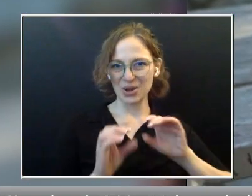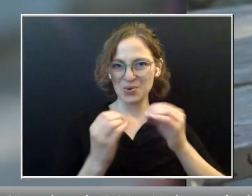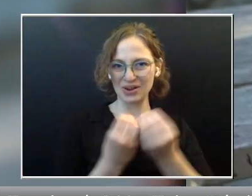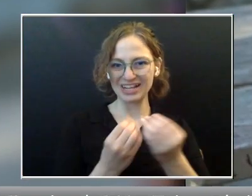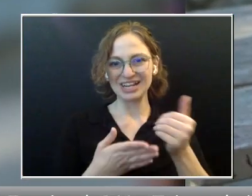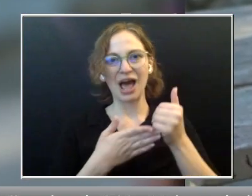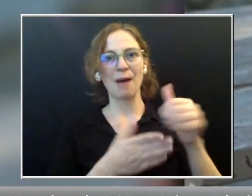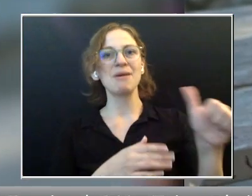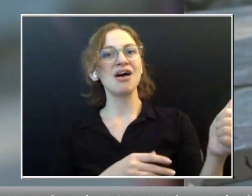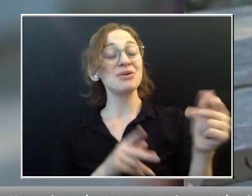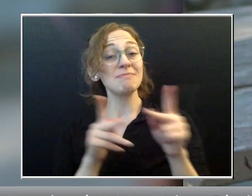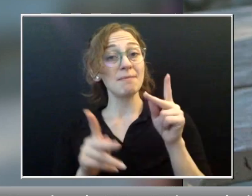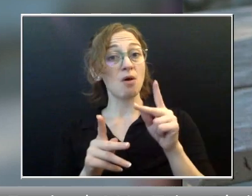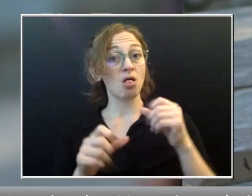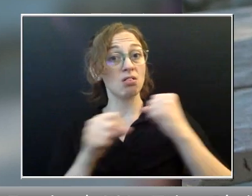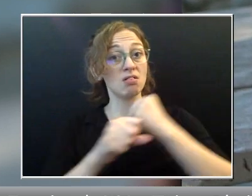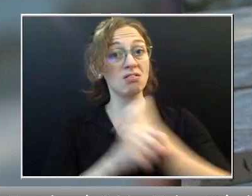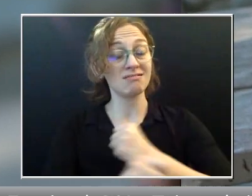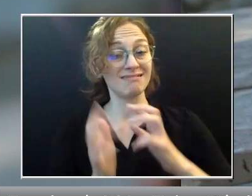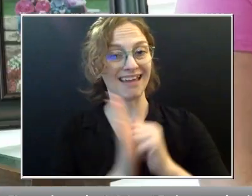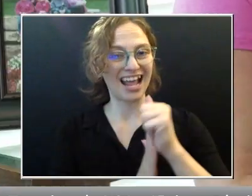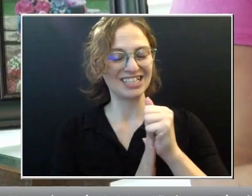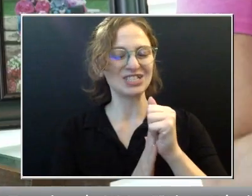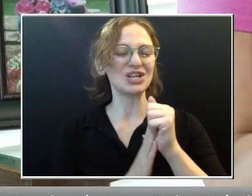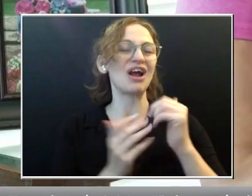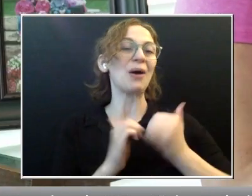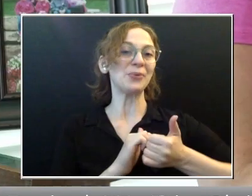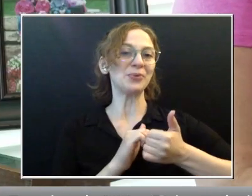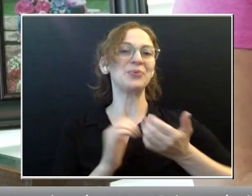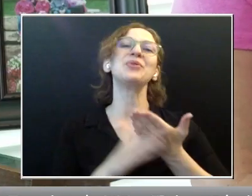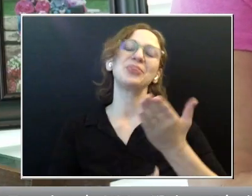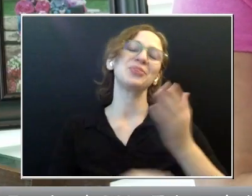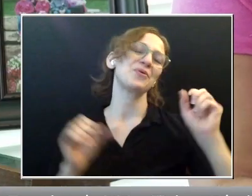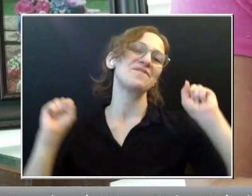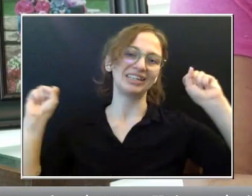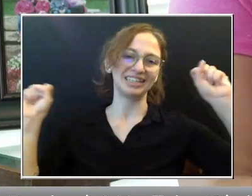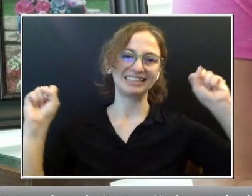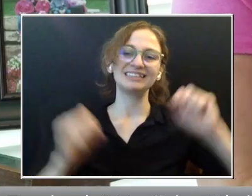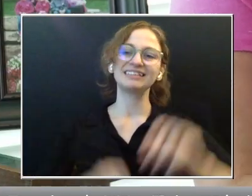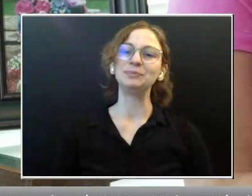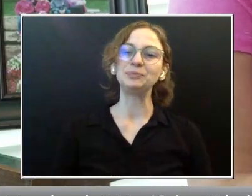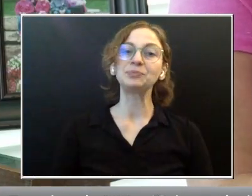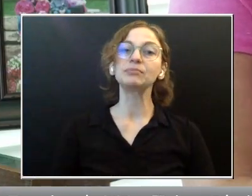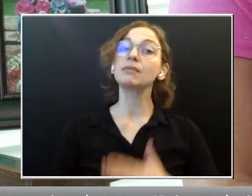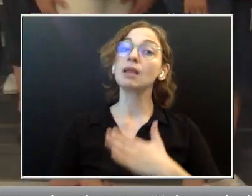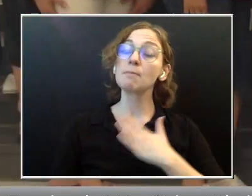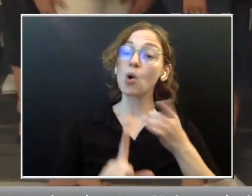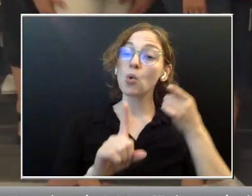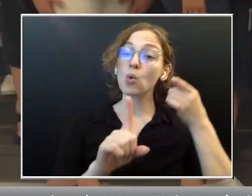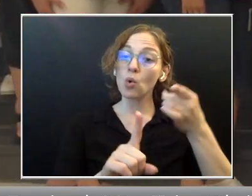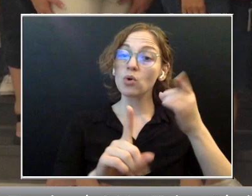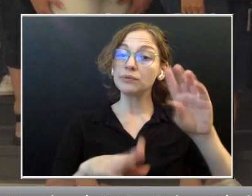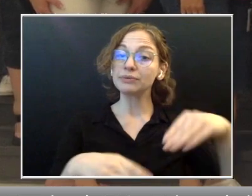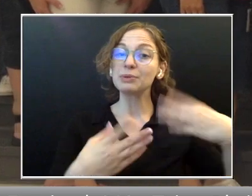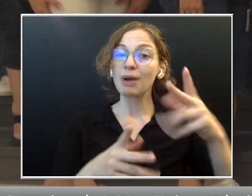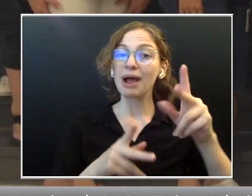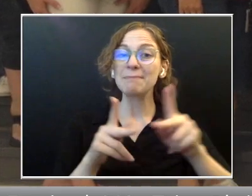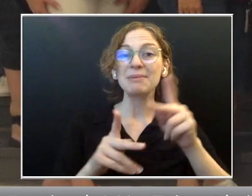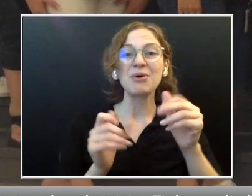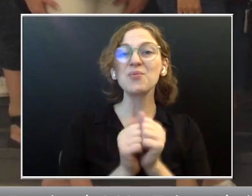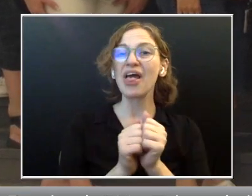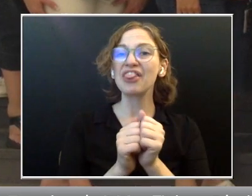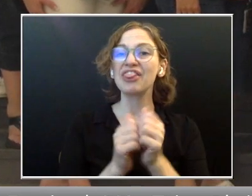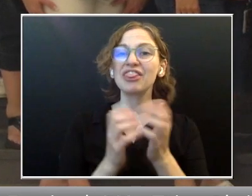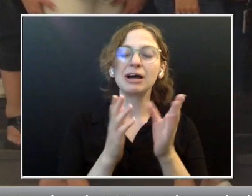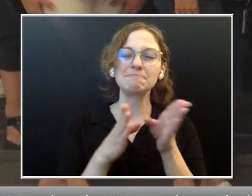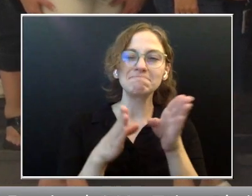My ultimate goal is to be able to provide them with a path for them to feel more confident about